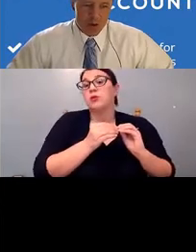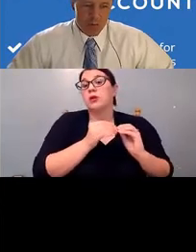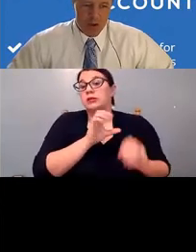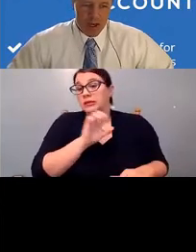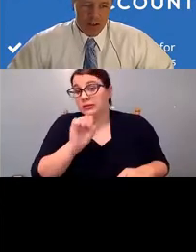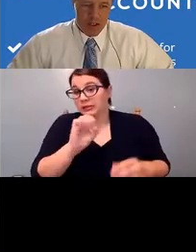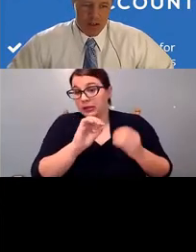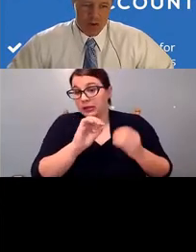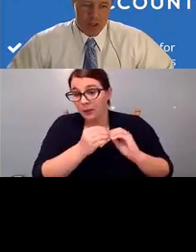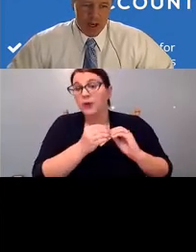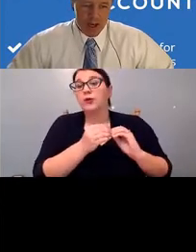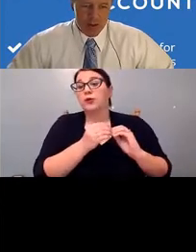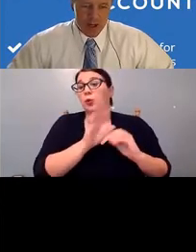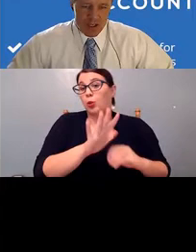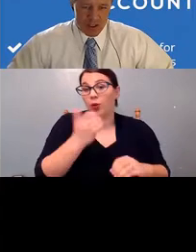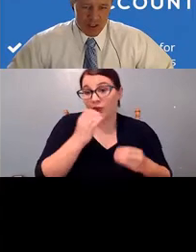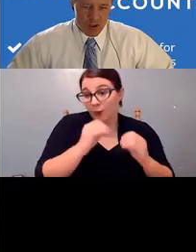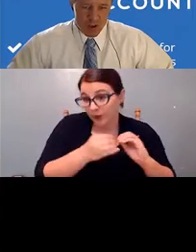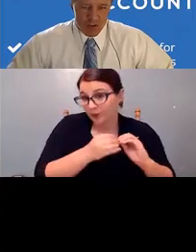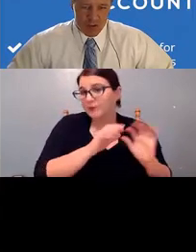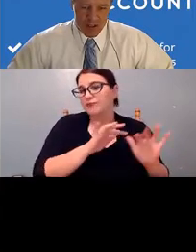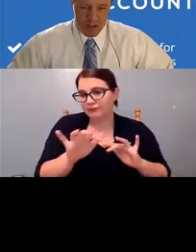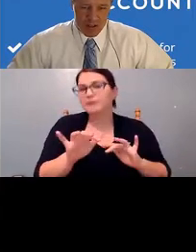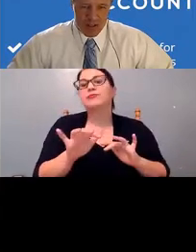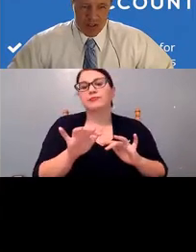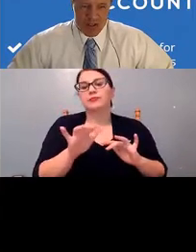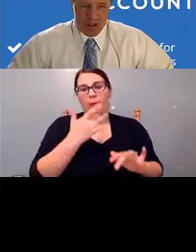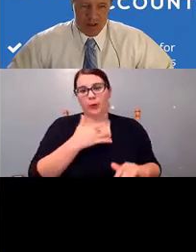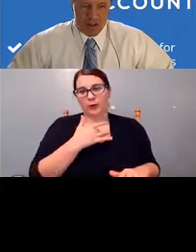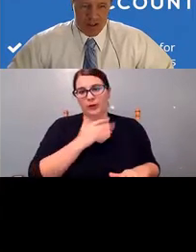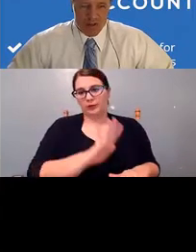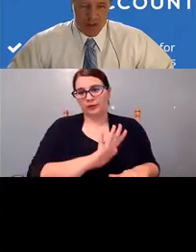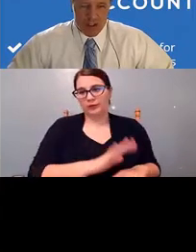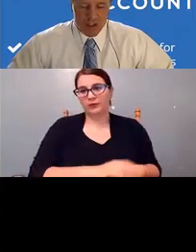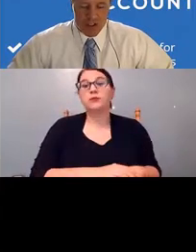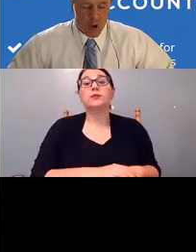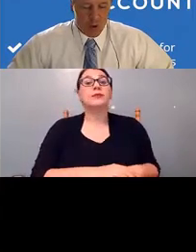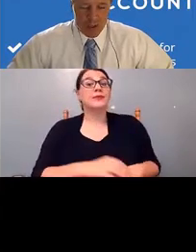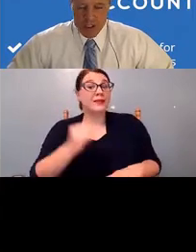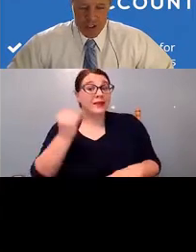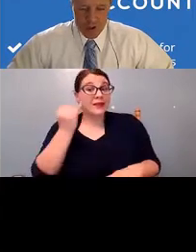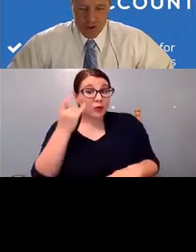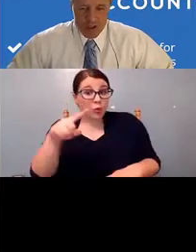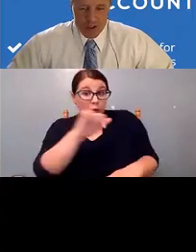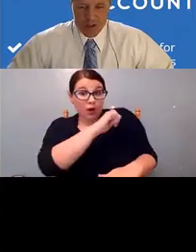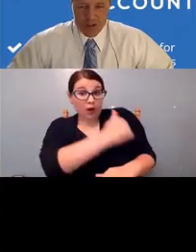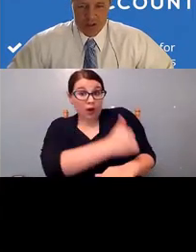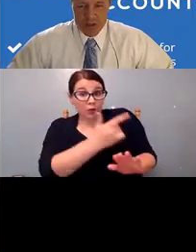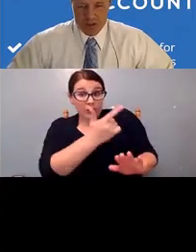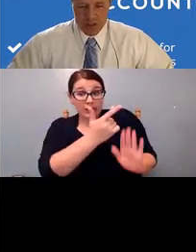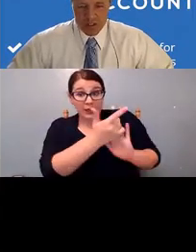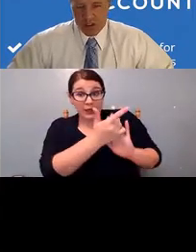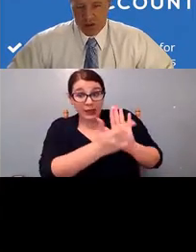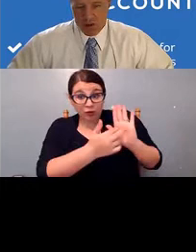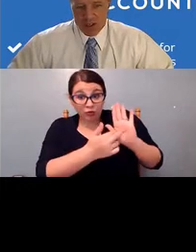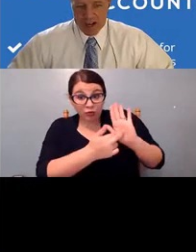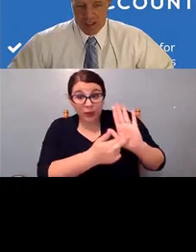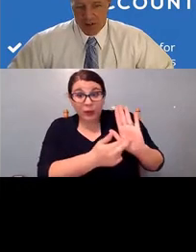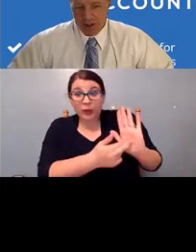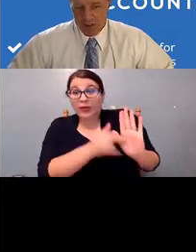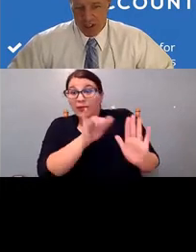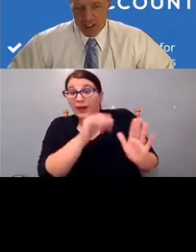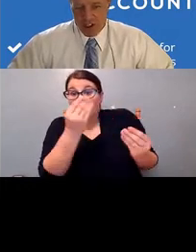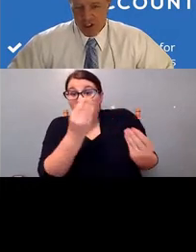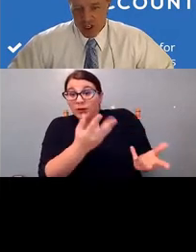I will point out that for the authorized legal representative, this information is only used to basically do an